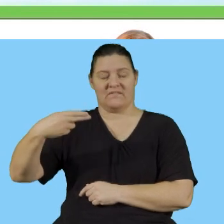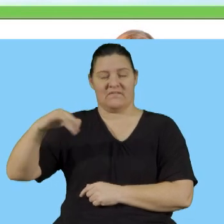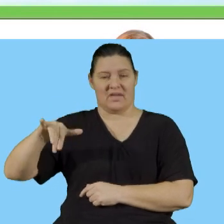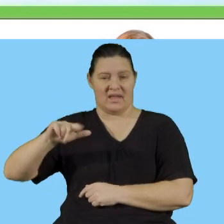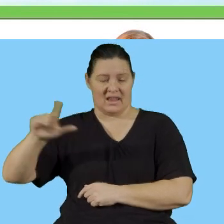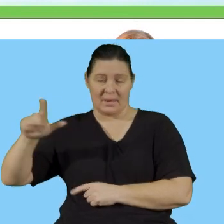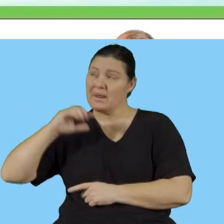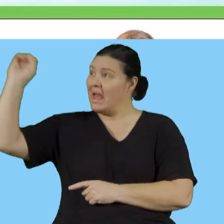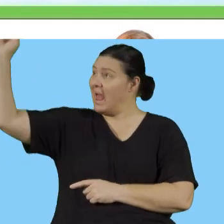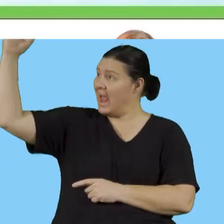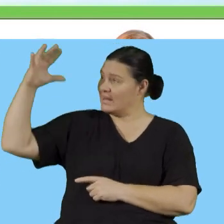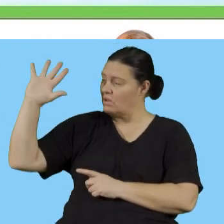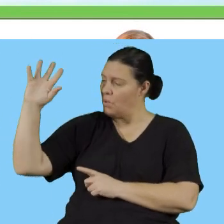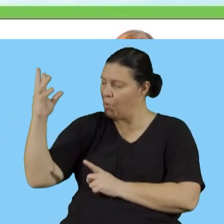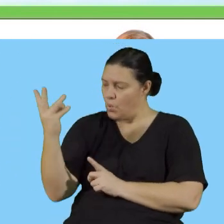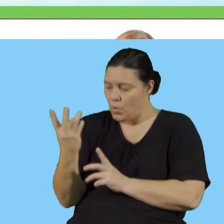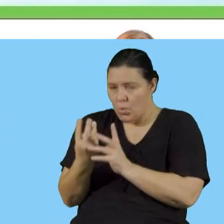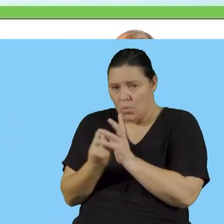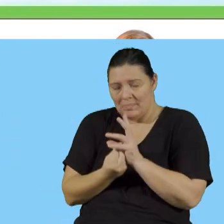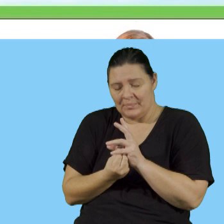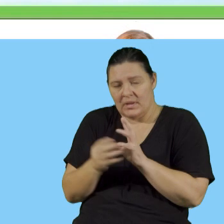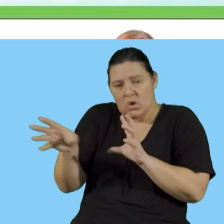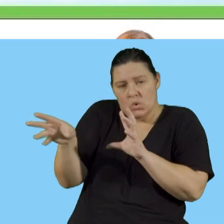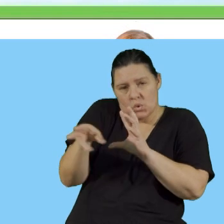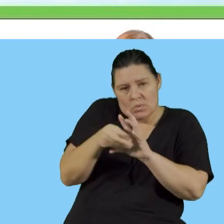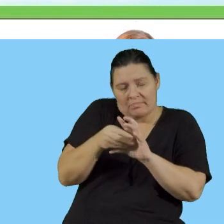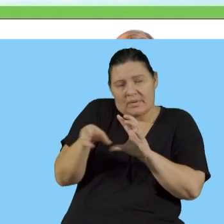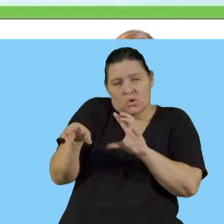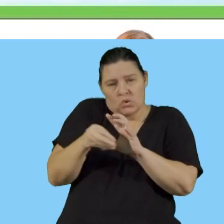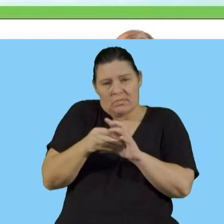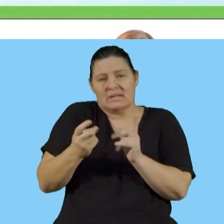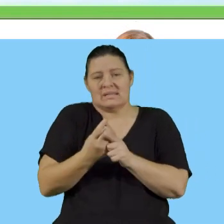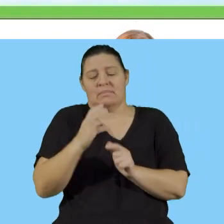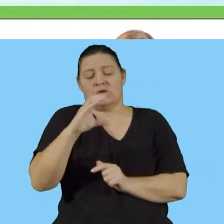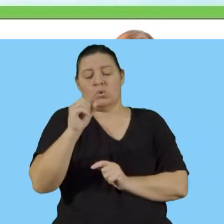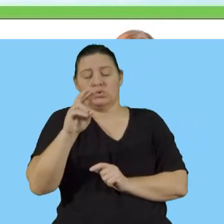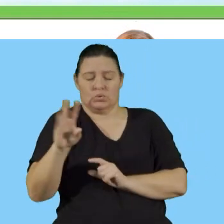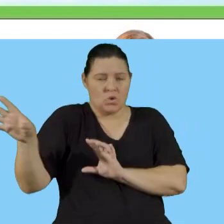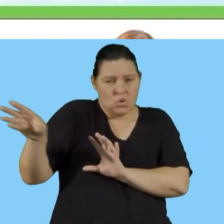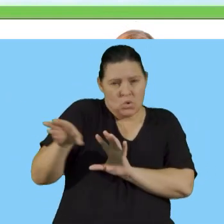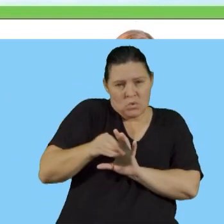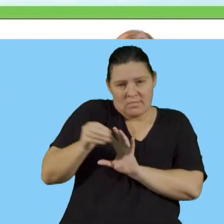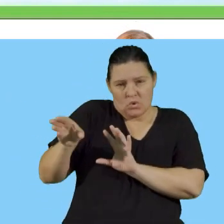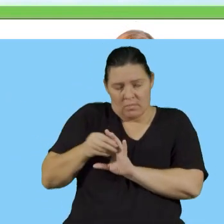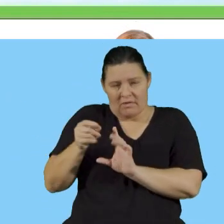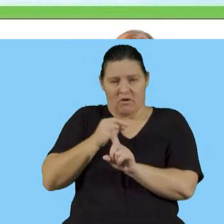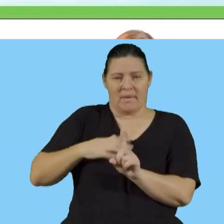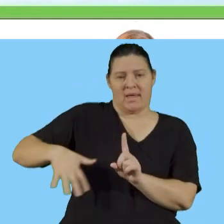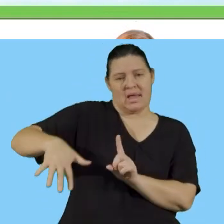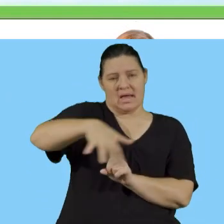from the sun. It's also responsible for absorbing the carbon dioxide that comes from the